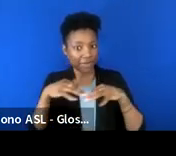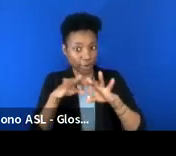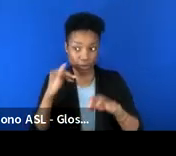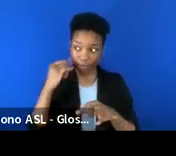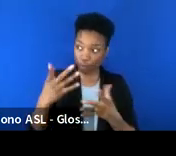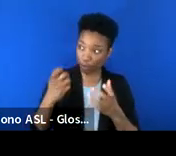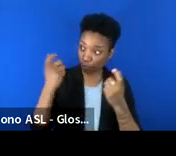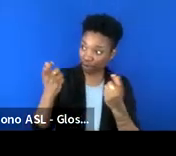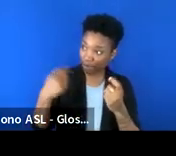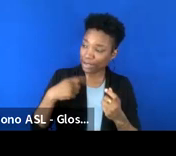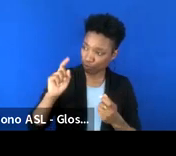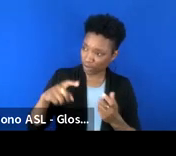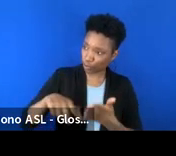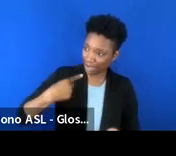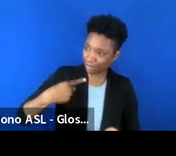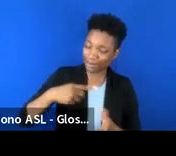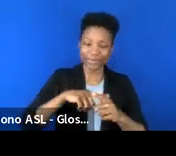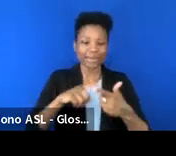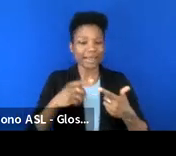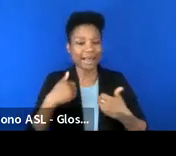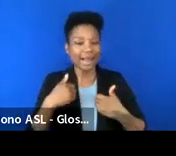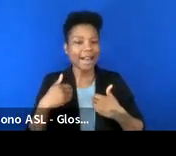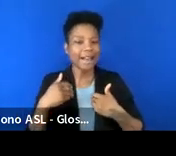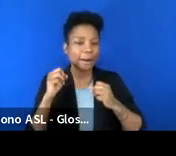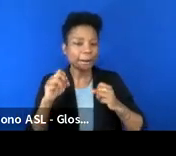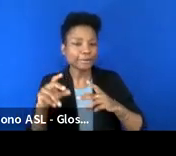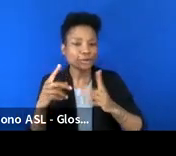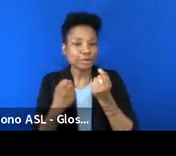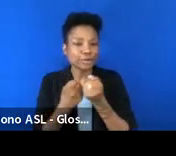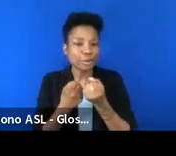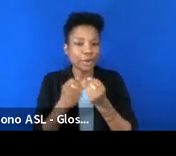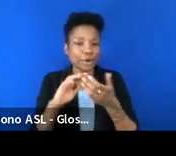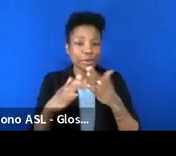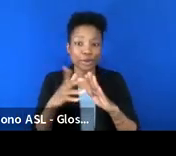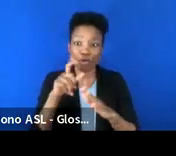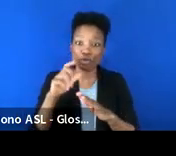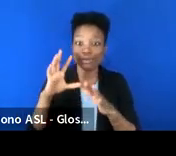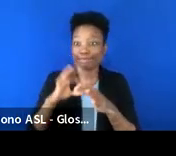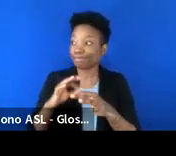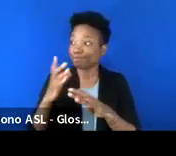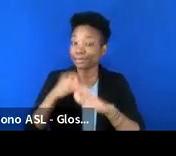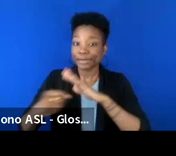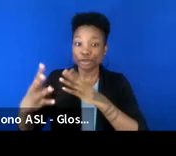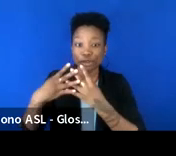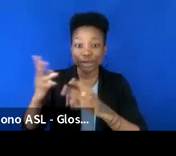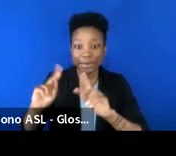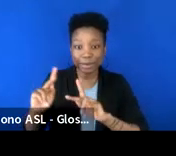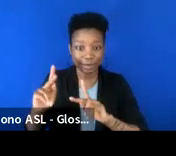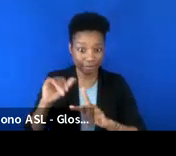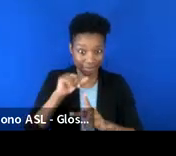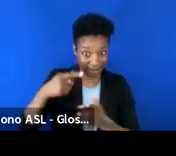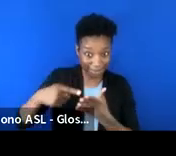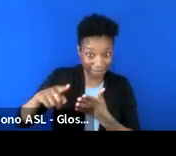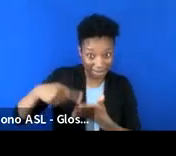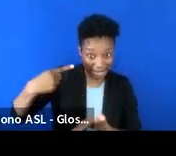But then I got presented with opportunities to support communities that were made up of incarcerated individuals, and it wasn't a paid opportunity. And